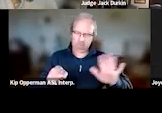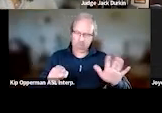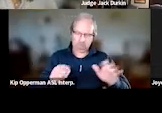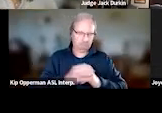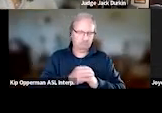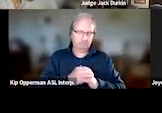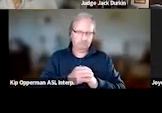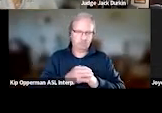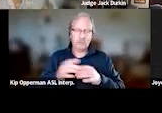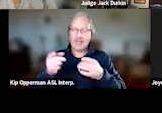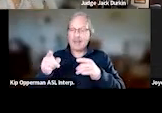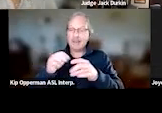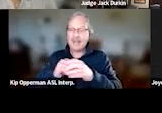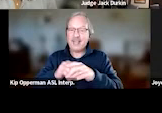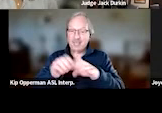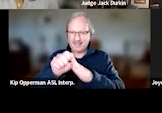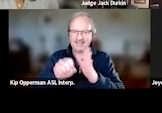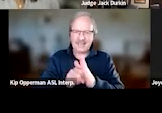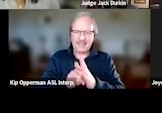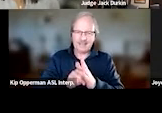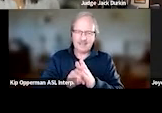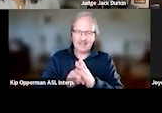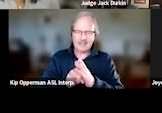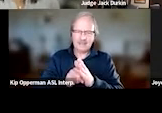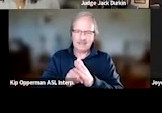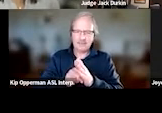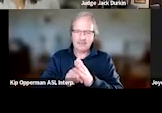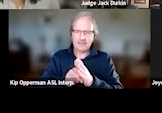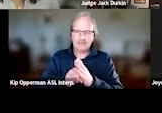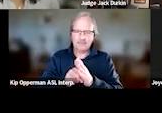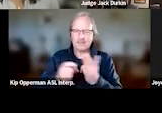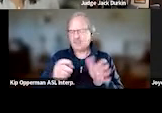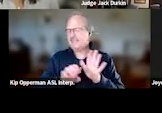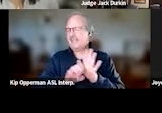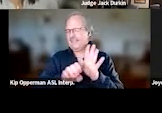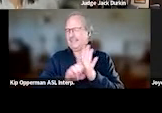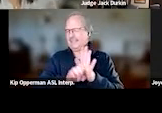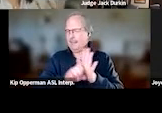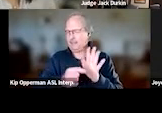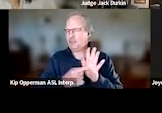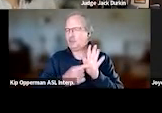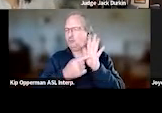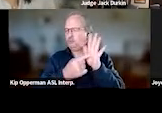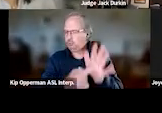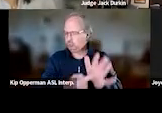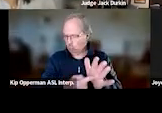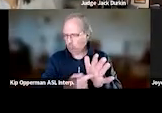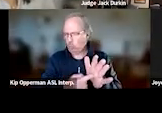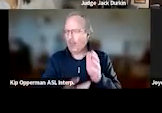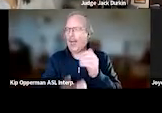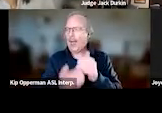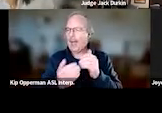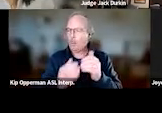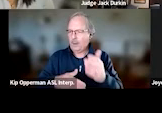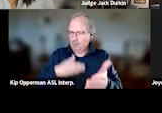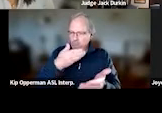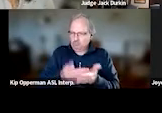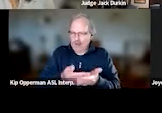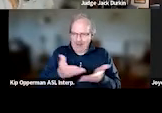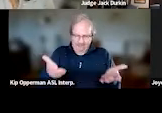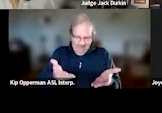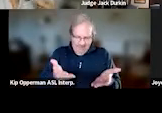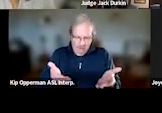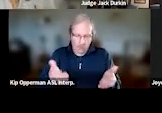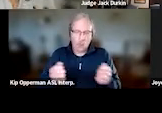likely happening in these states. It's just a, it's just there for example purposes to talk about how we got to where we landed with